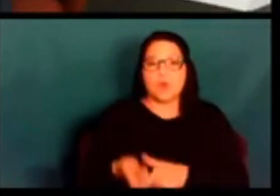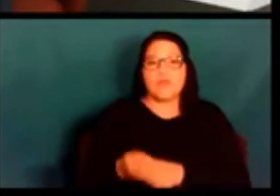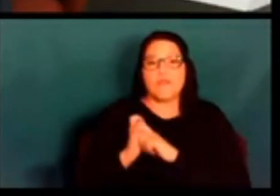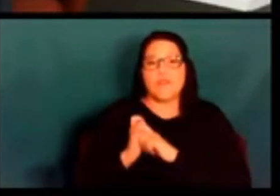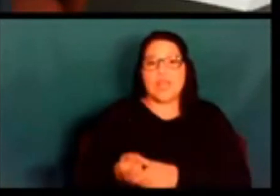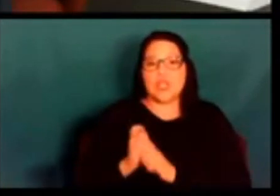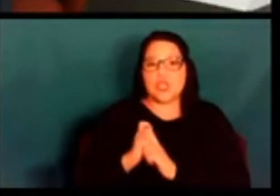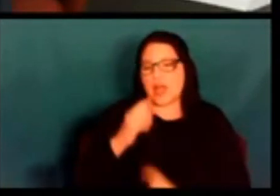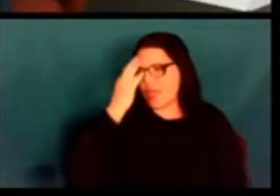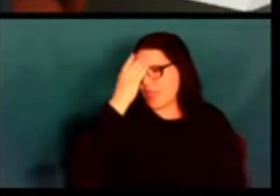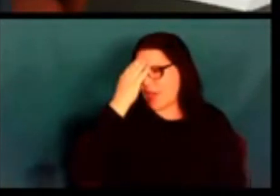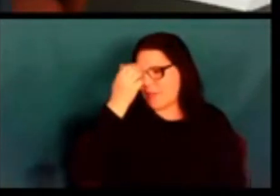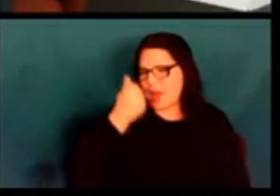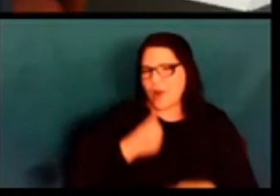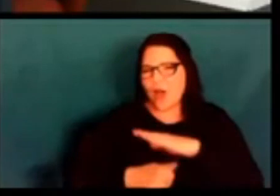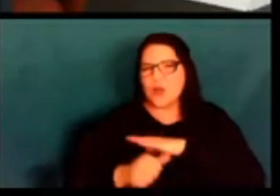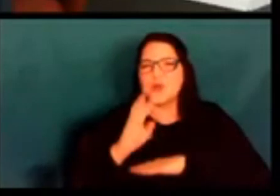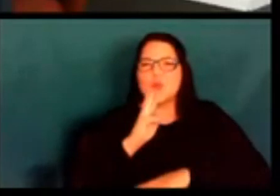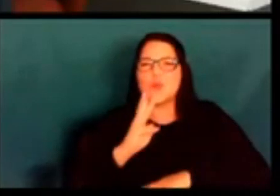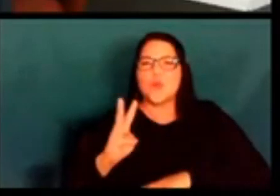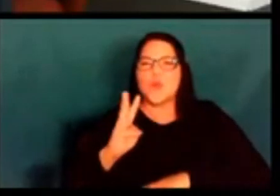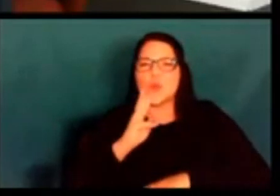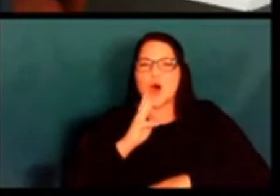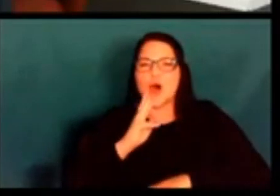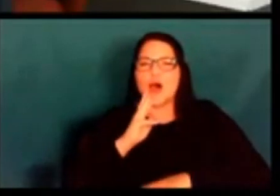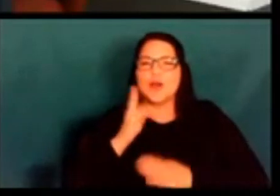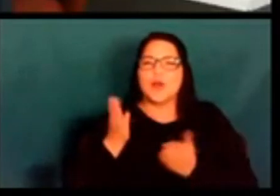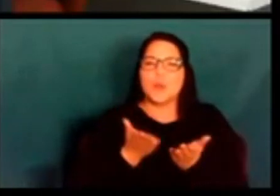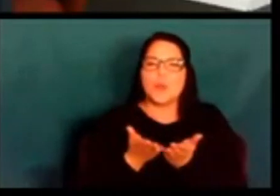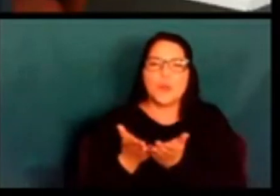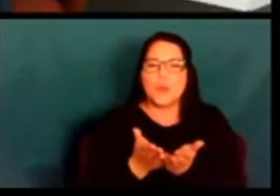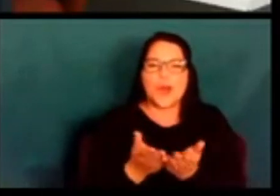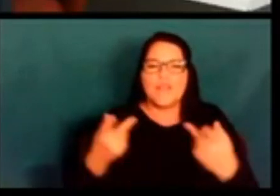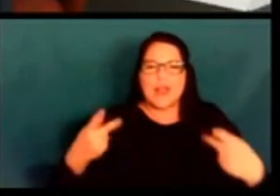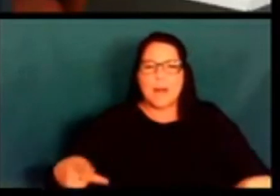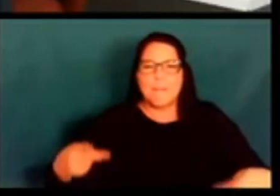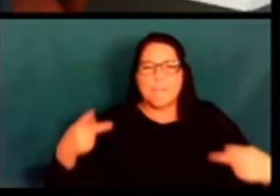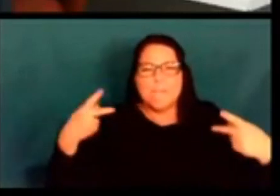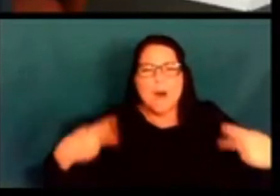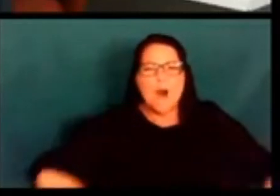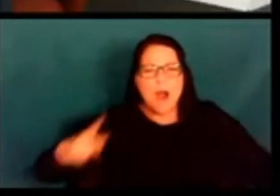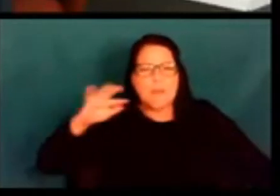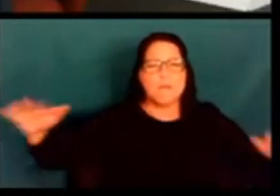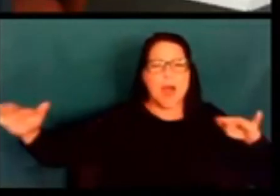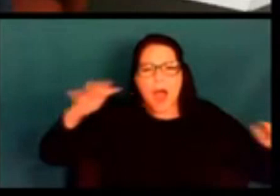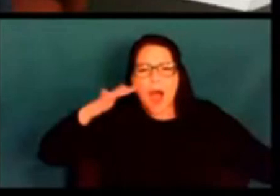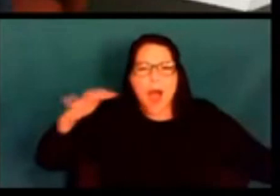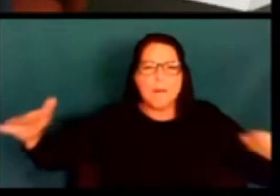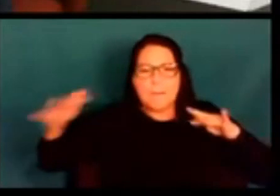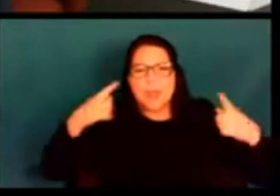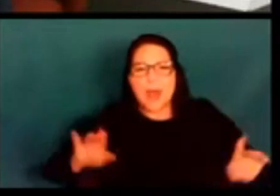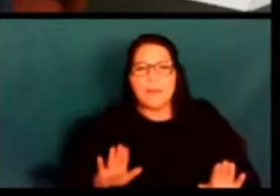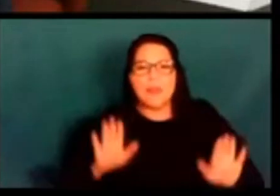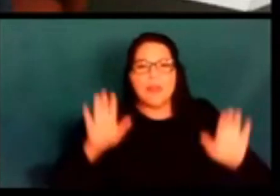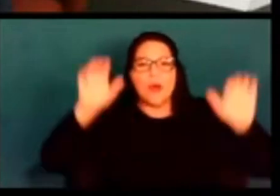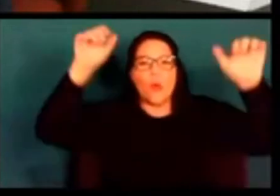about underwater, you know, the Motor Booty, having a party so jamming that you can raise Atlantis back to the top.